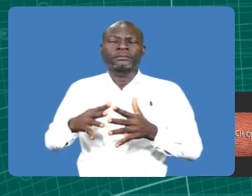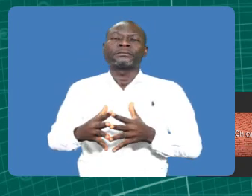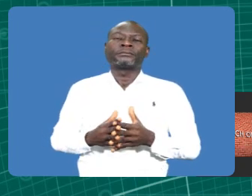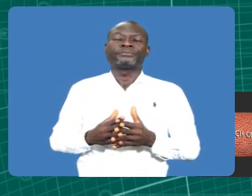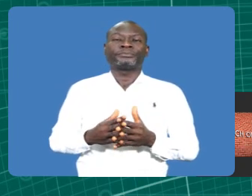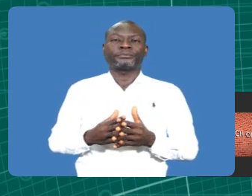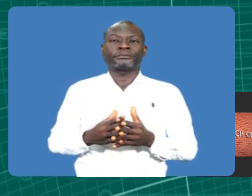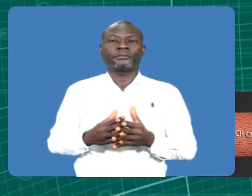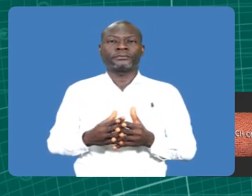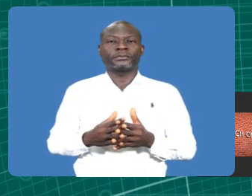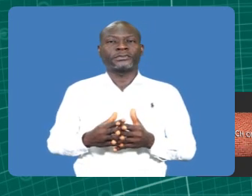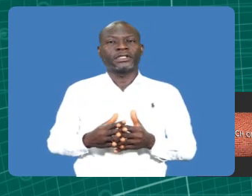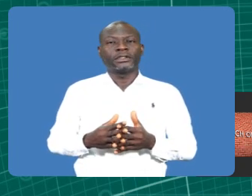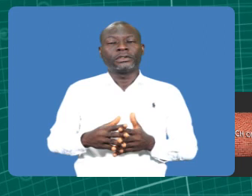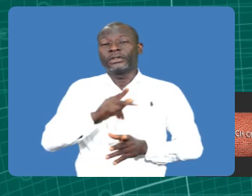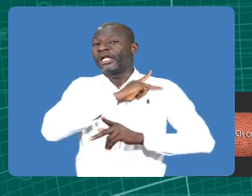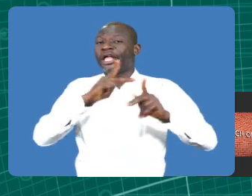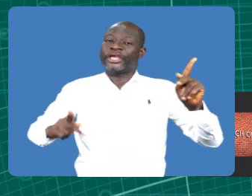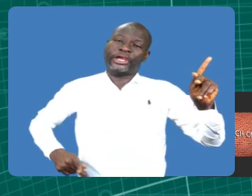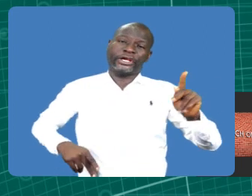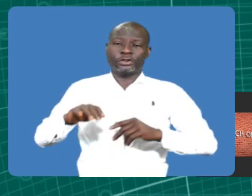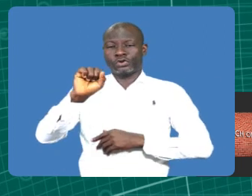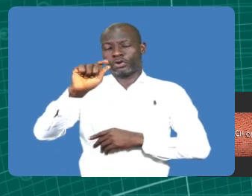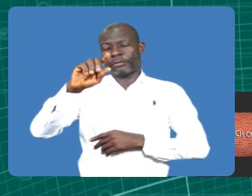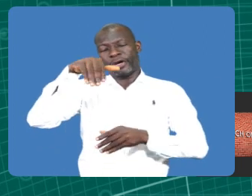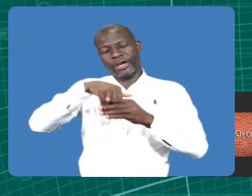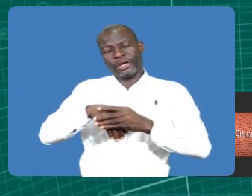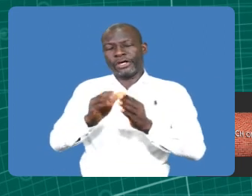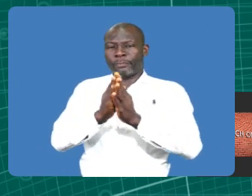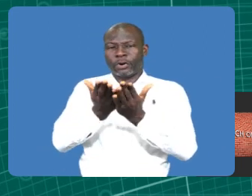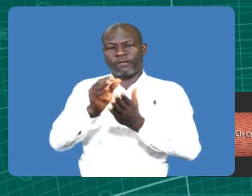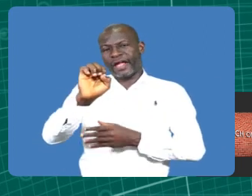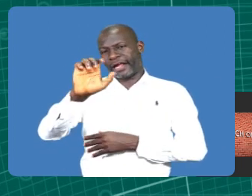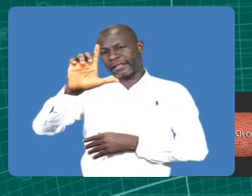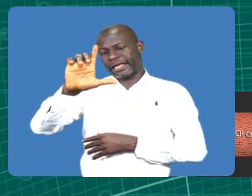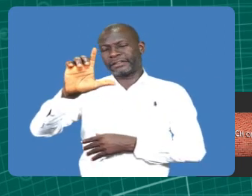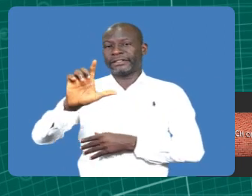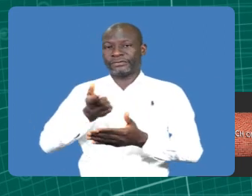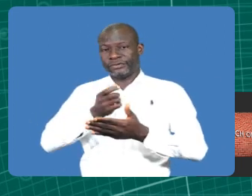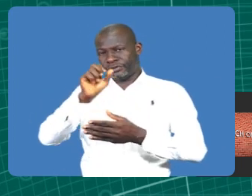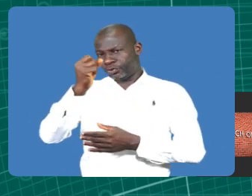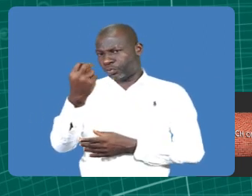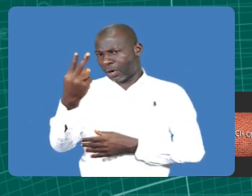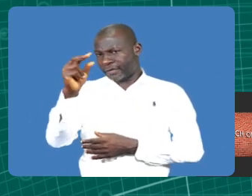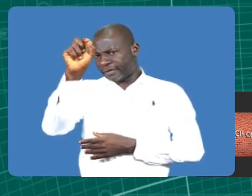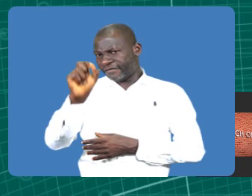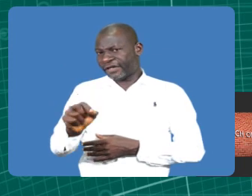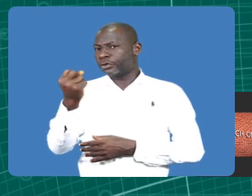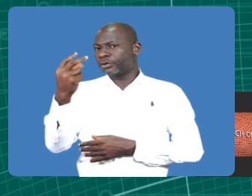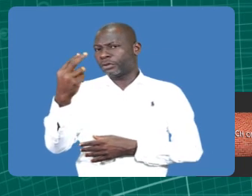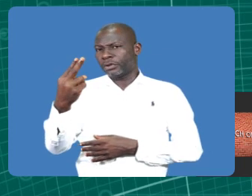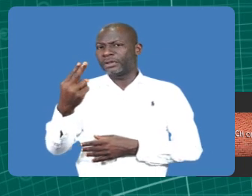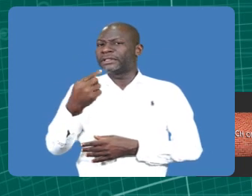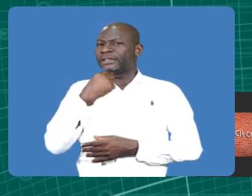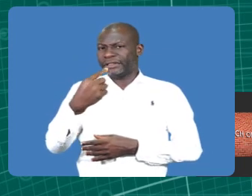permanent manner. King Solomon in Ecclesiastes chapter 12 and verse 12 wrote,